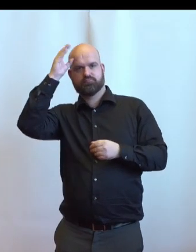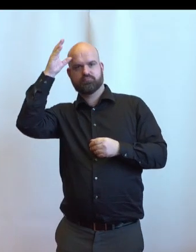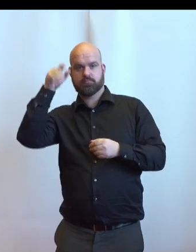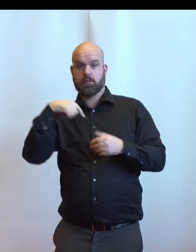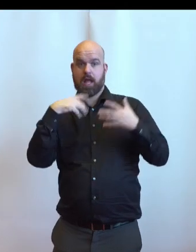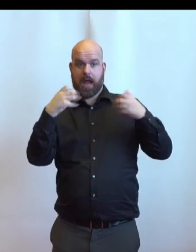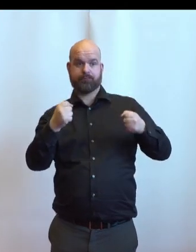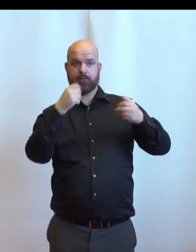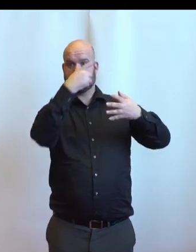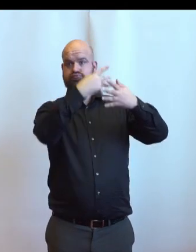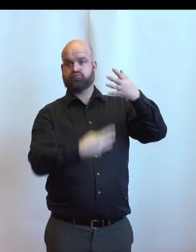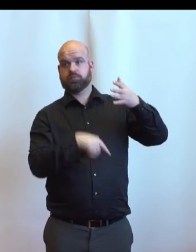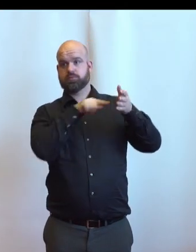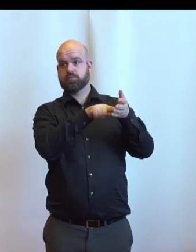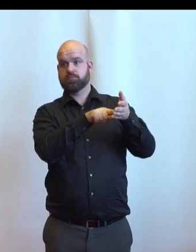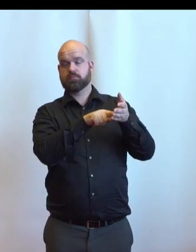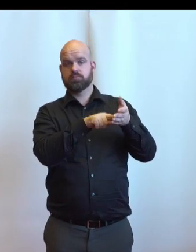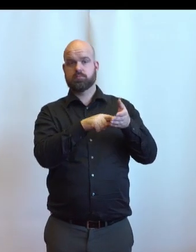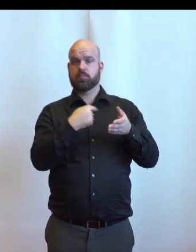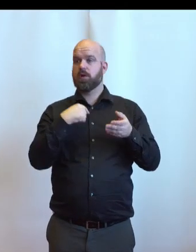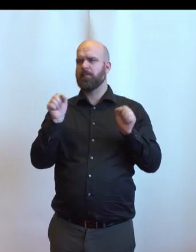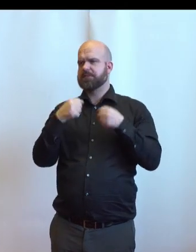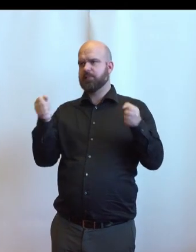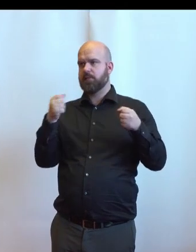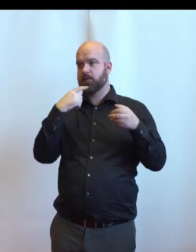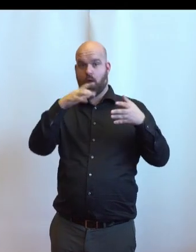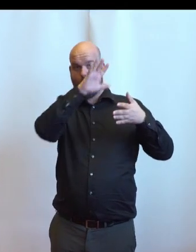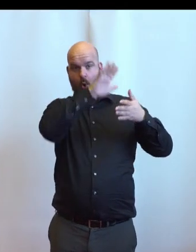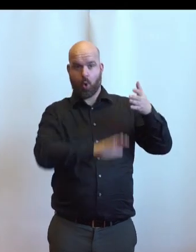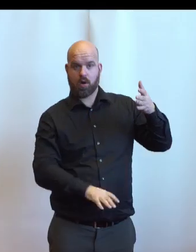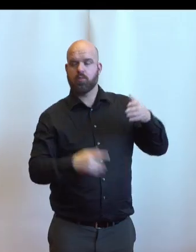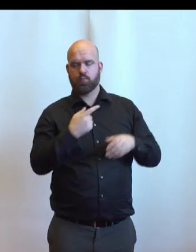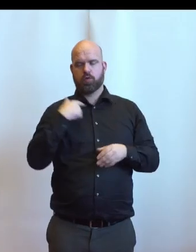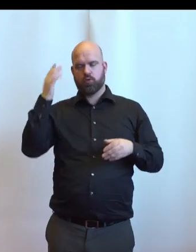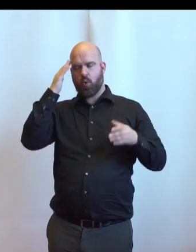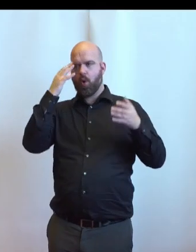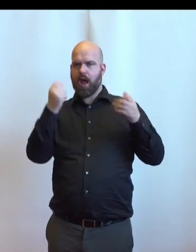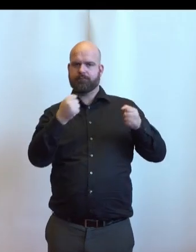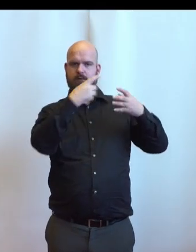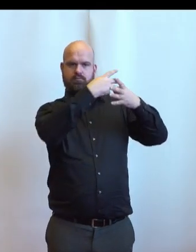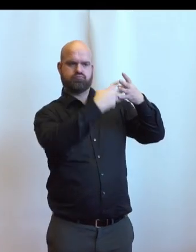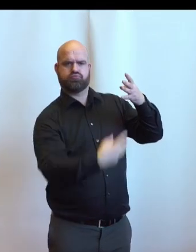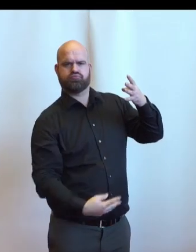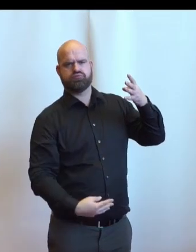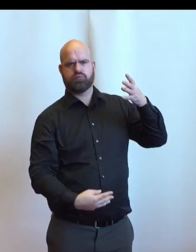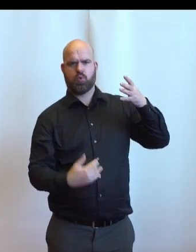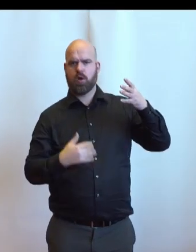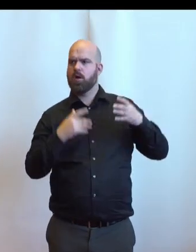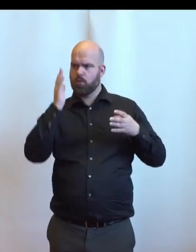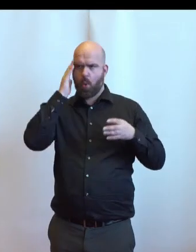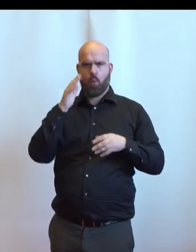we, as the task force are well aware, a lot of the things that people with cognitive disabilities want